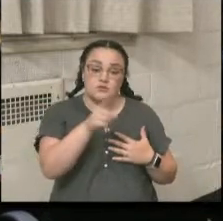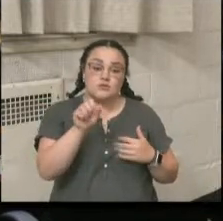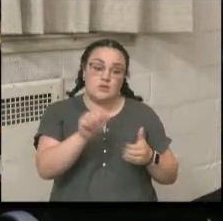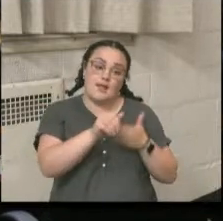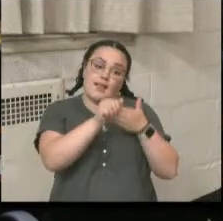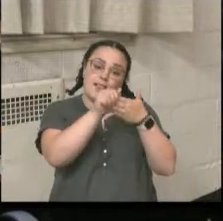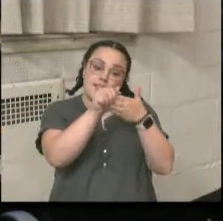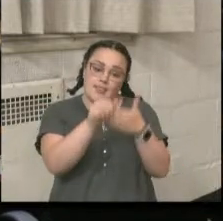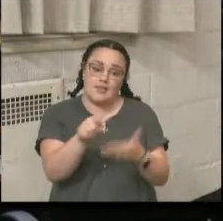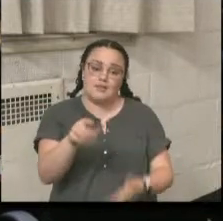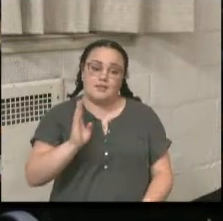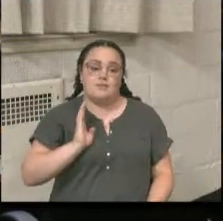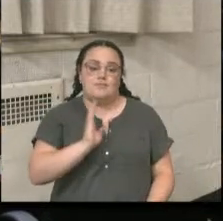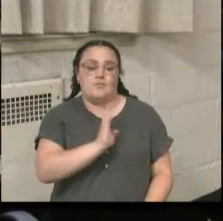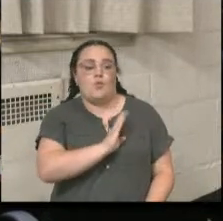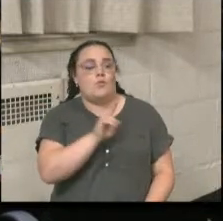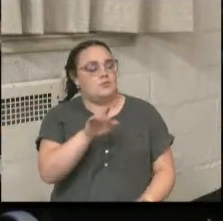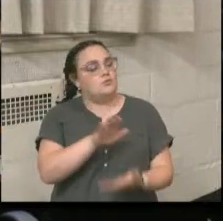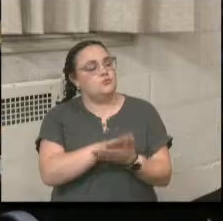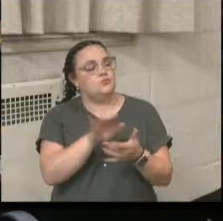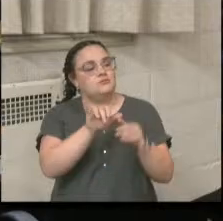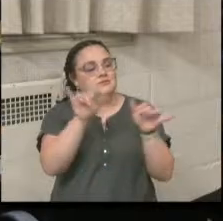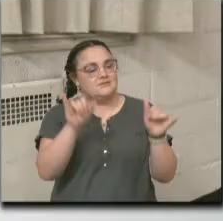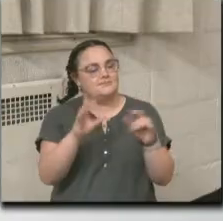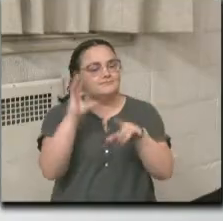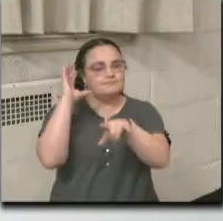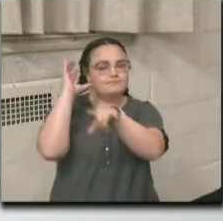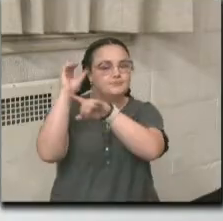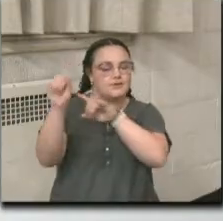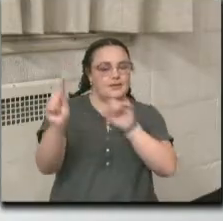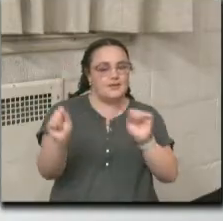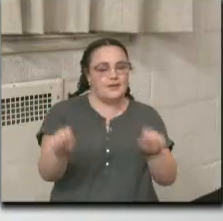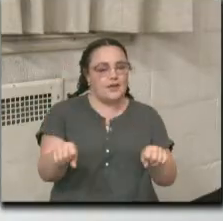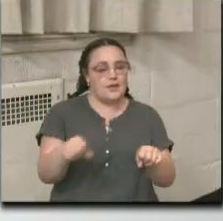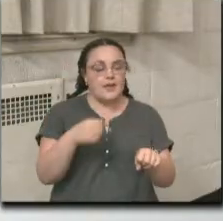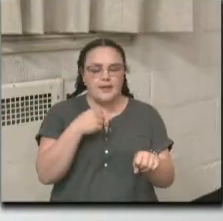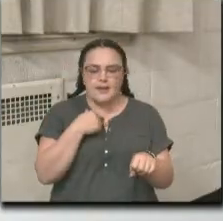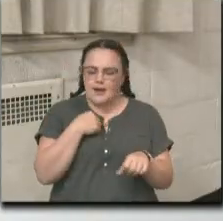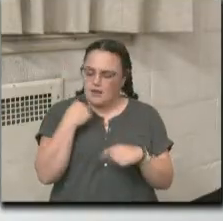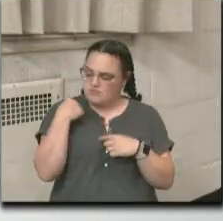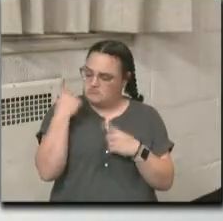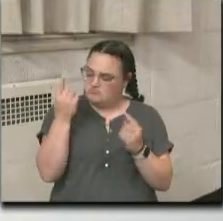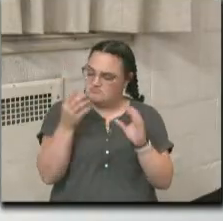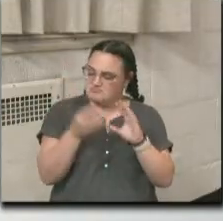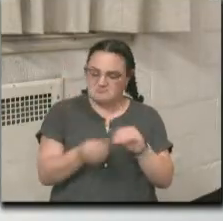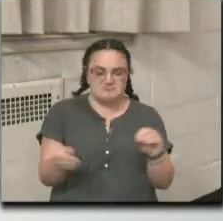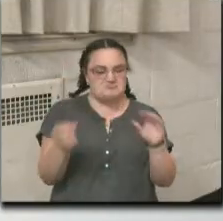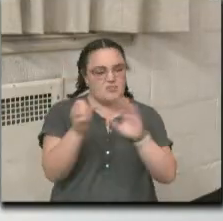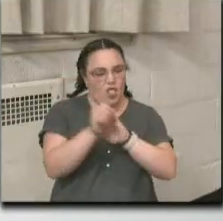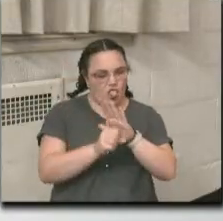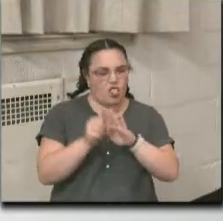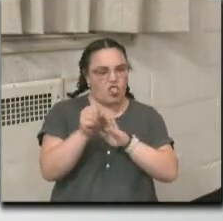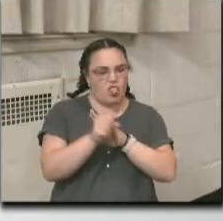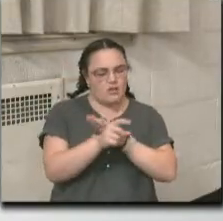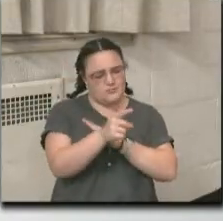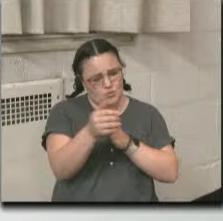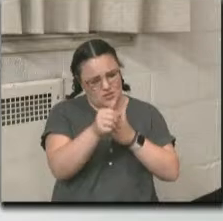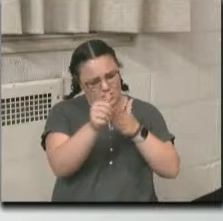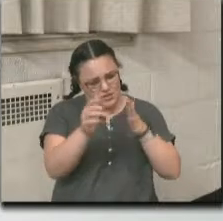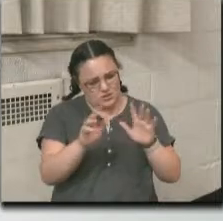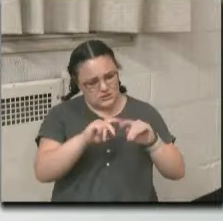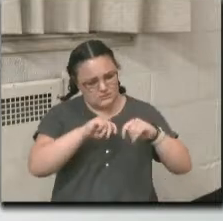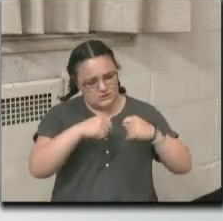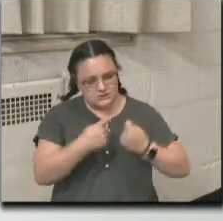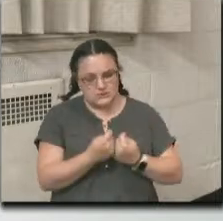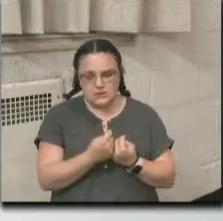board and this school system to success. And I have said that consistently. To the leadership team, I